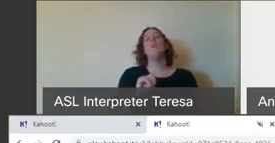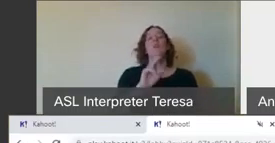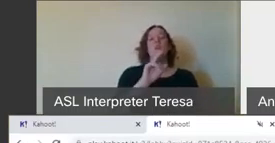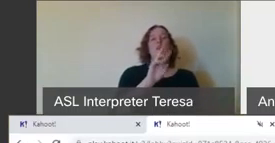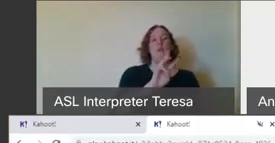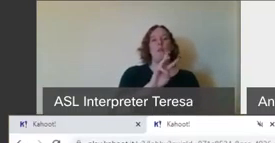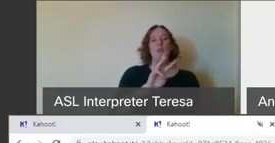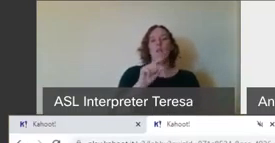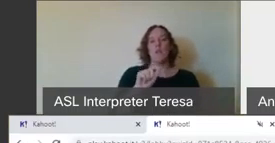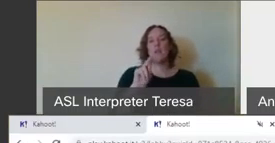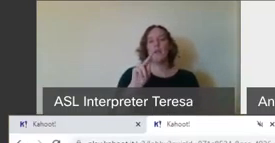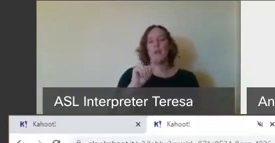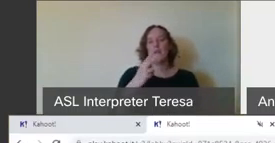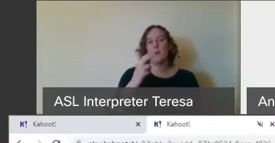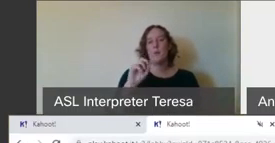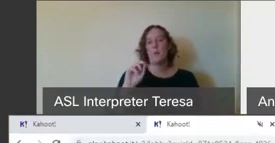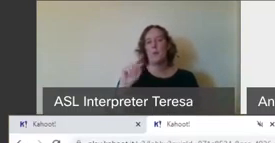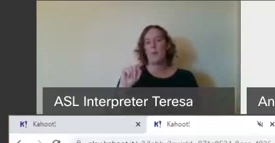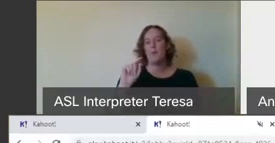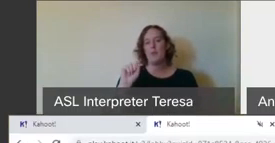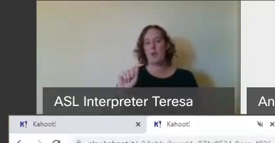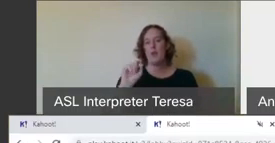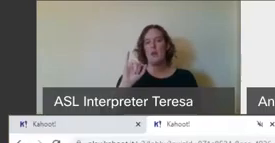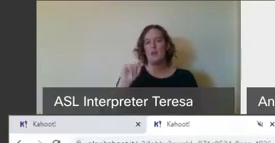KAHOOT.IT, and that game pin is